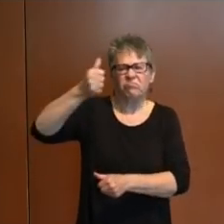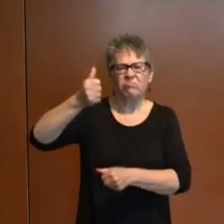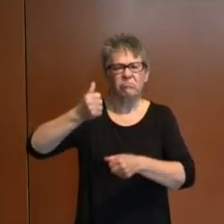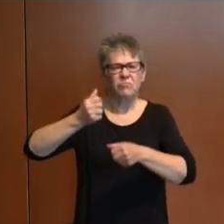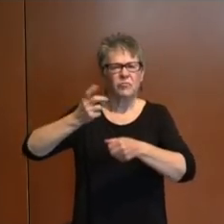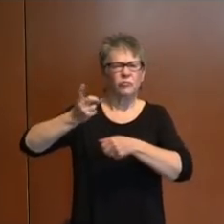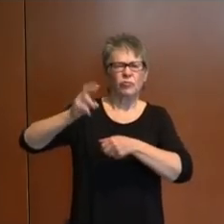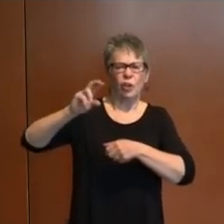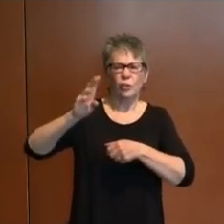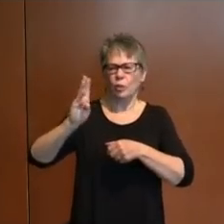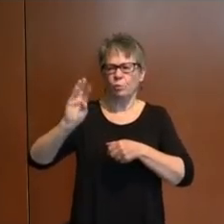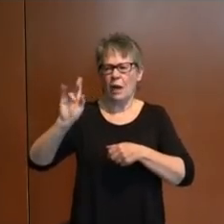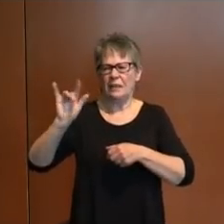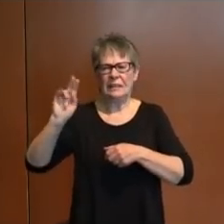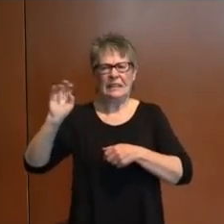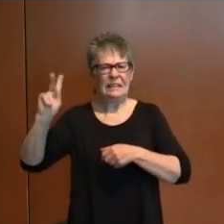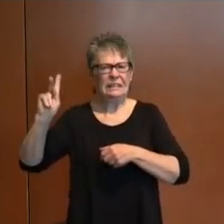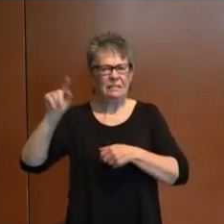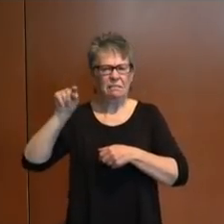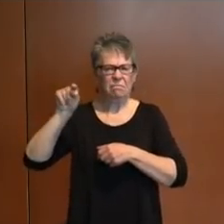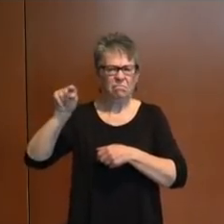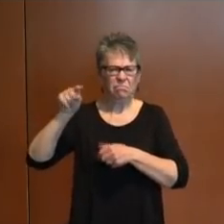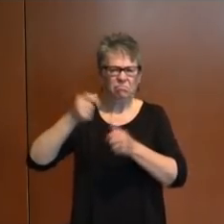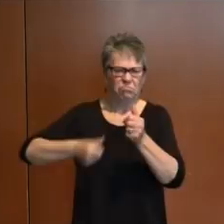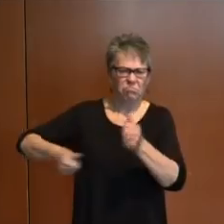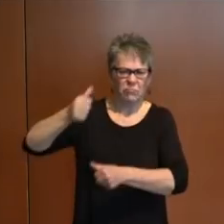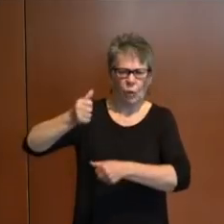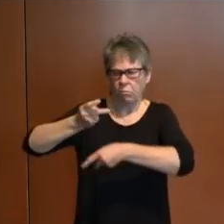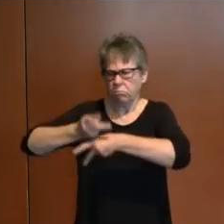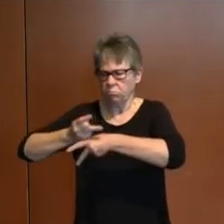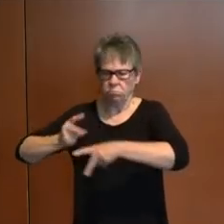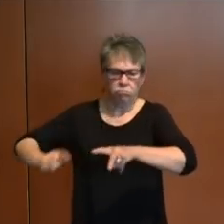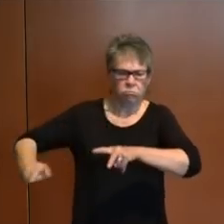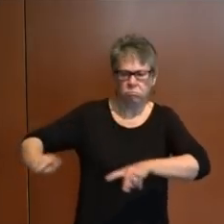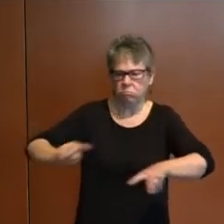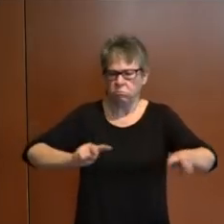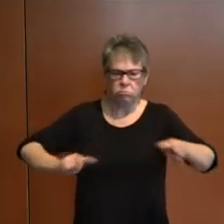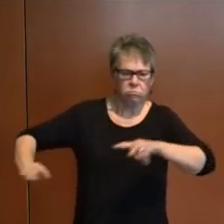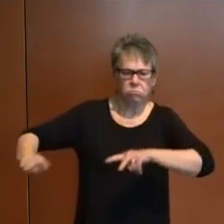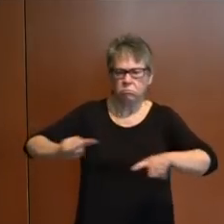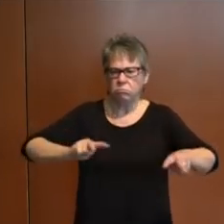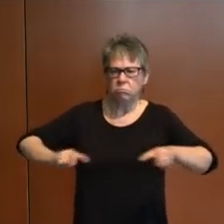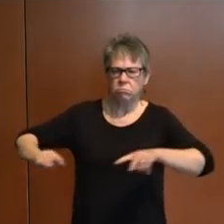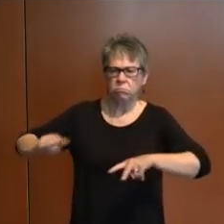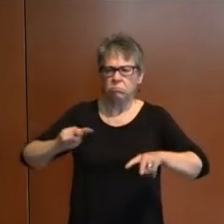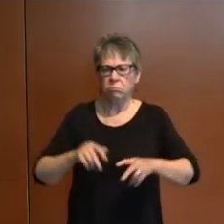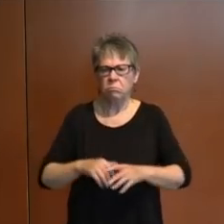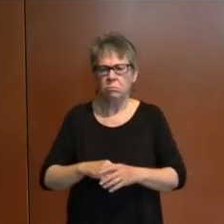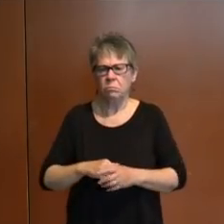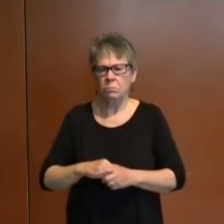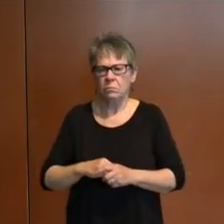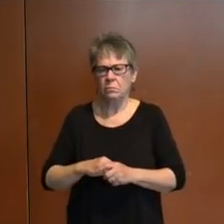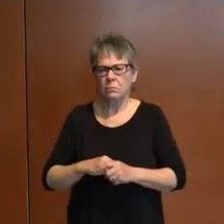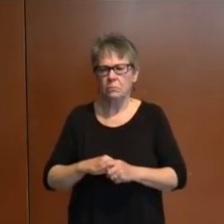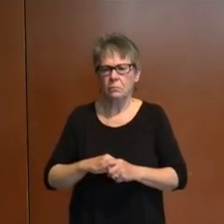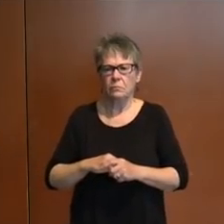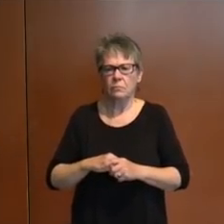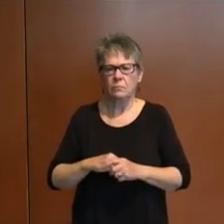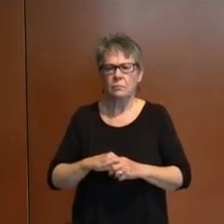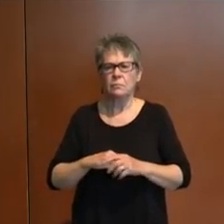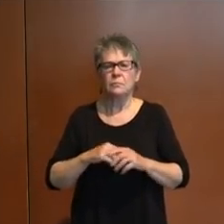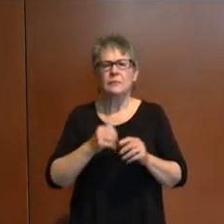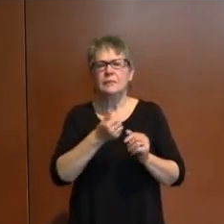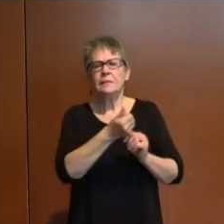University Hospital, Amy Mansue, the Senior Vice President of Robert Wood Johnson Barnabas Health System, and Dr.